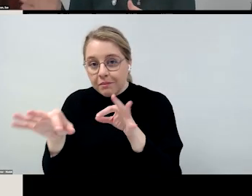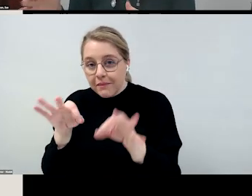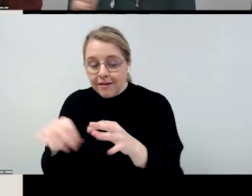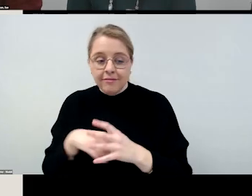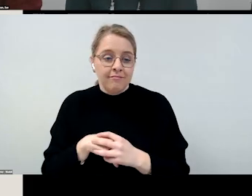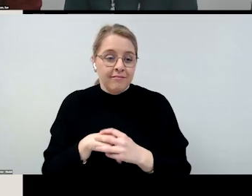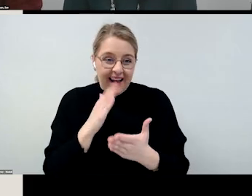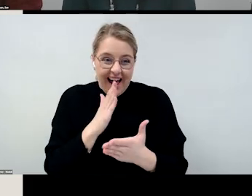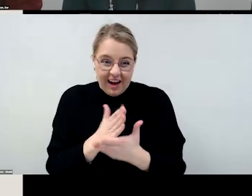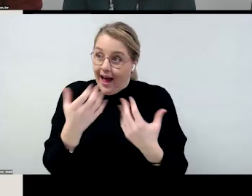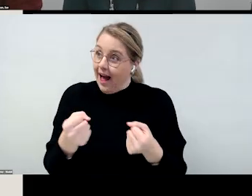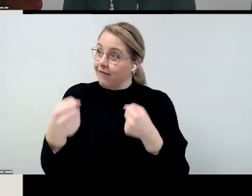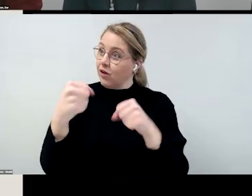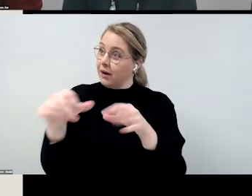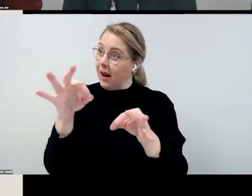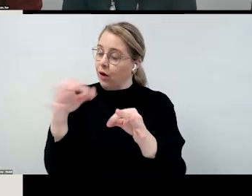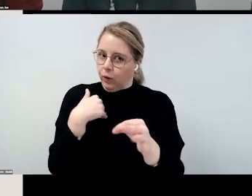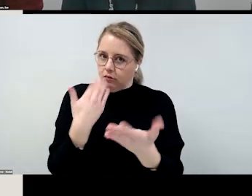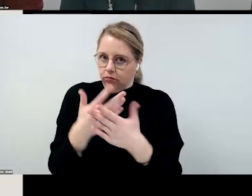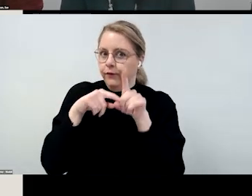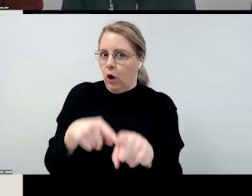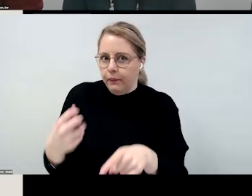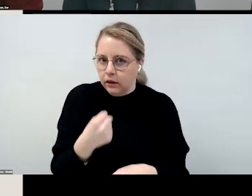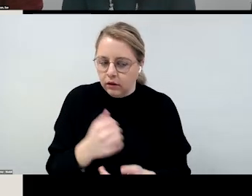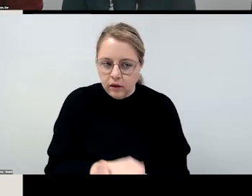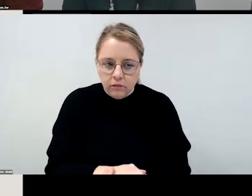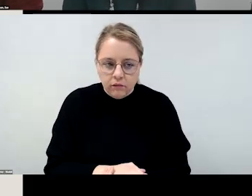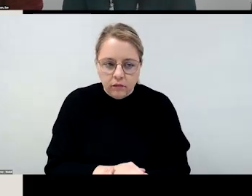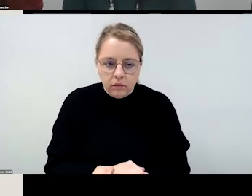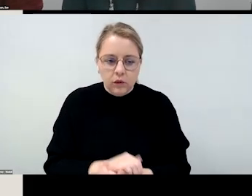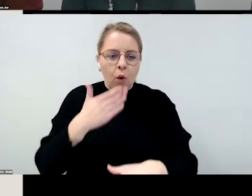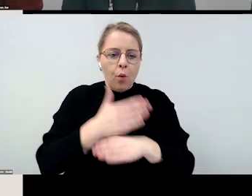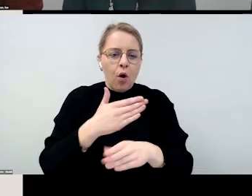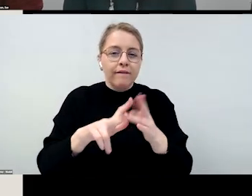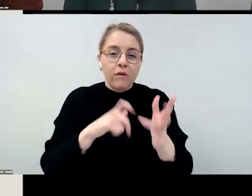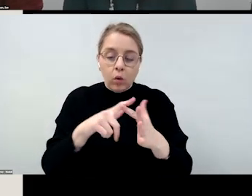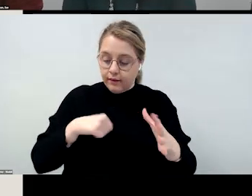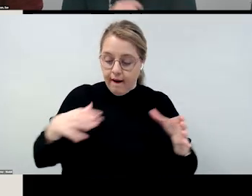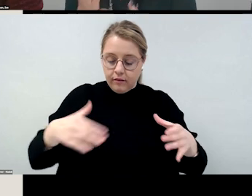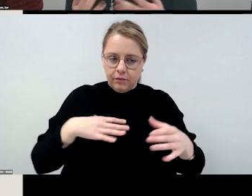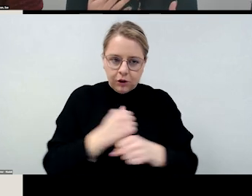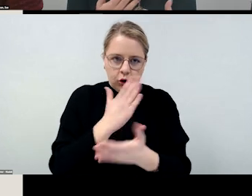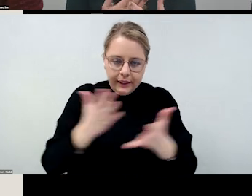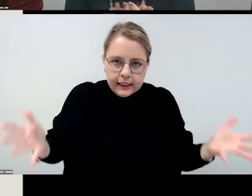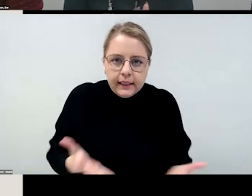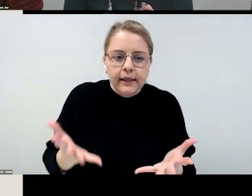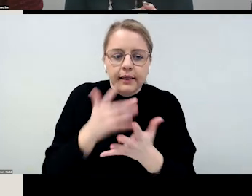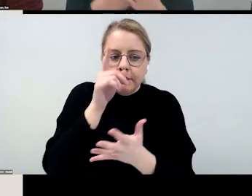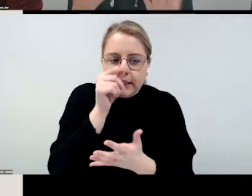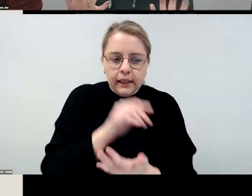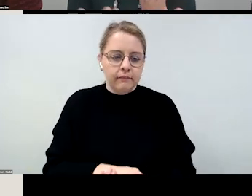actually meet those strategies and plans that we agree to, really building the workforce capability, and trying to develop specialized